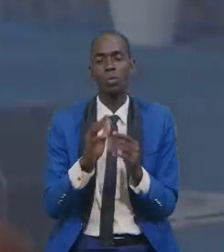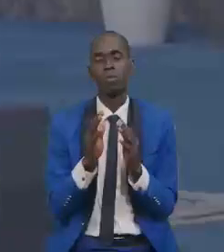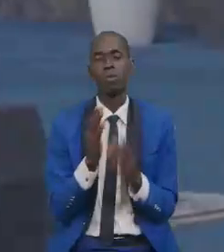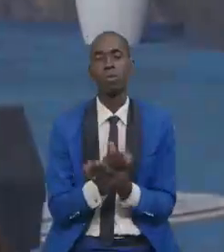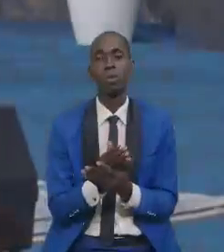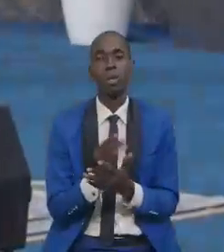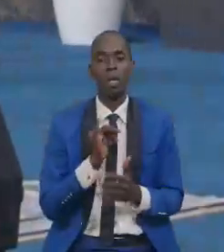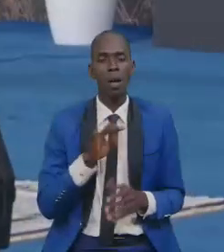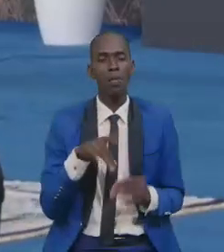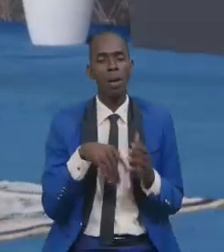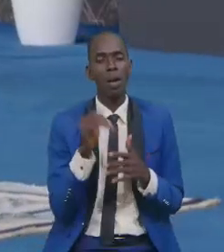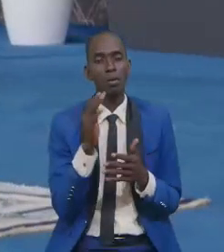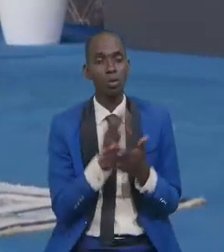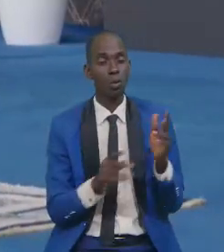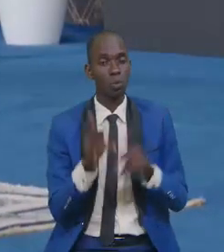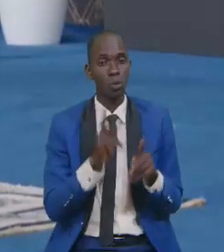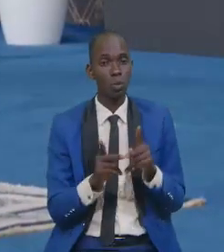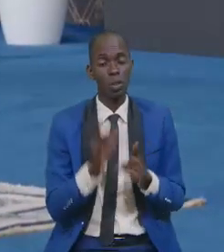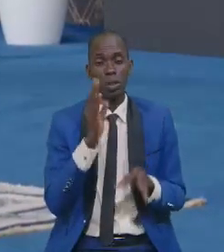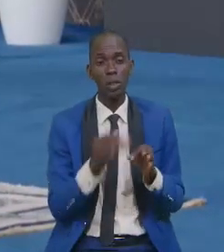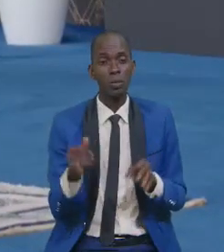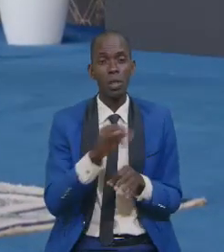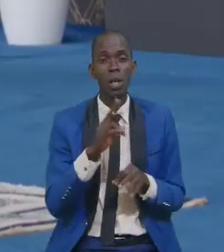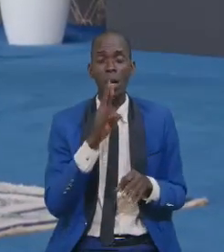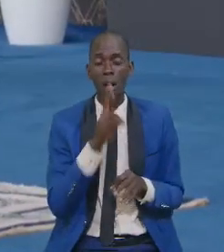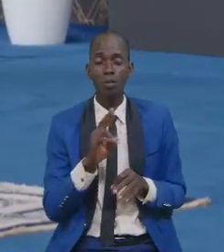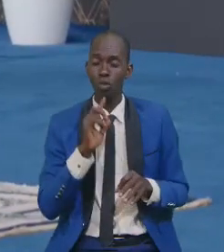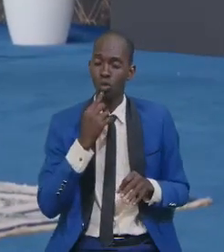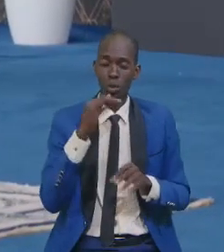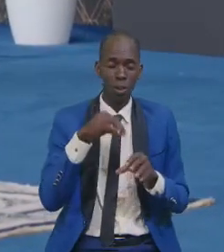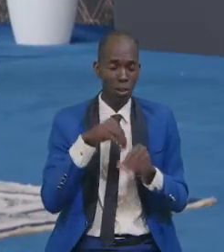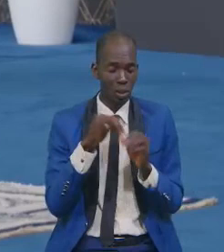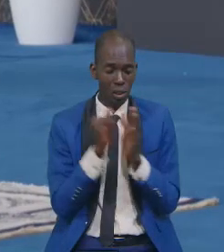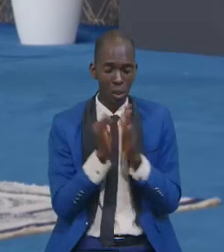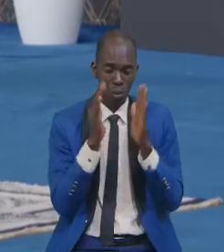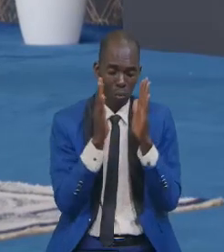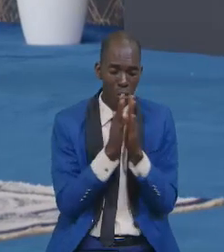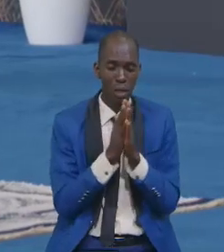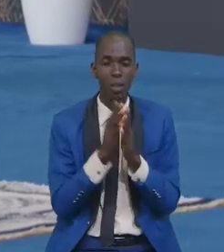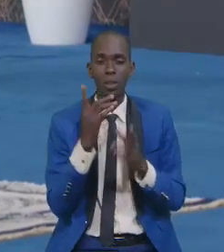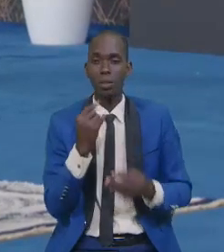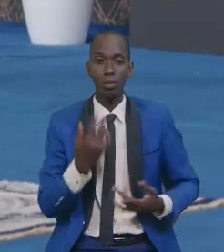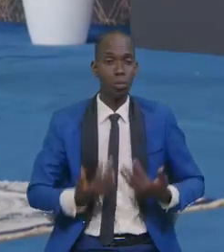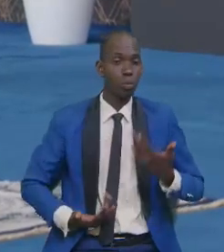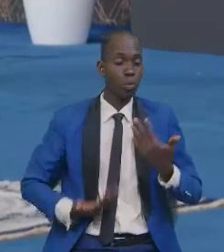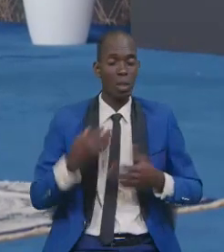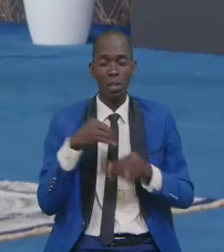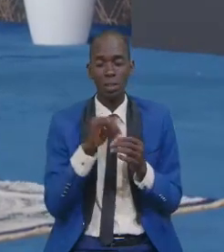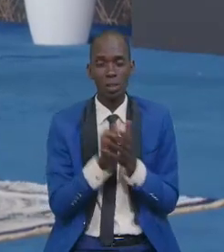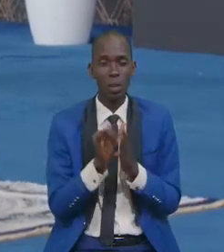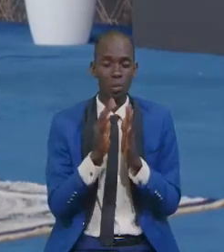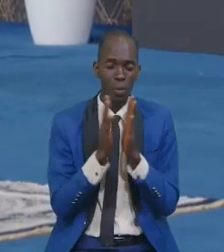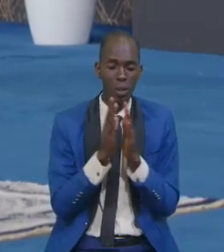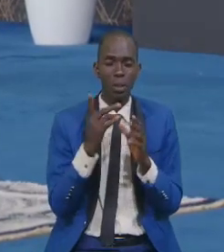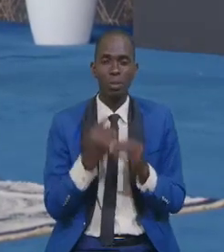they're really into the prayer, the momentum of the prayer, the fire in the prayer, the passion in